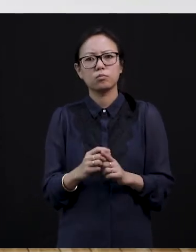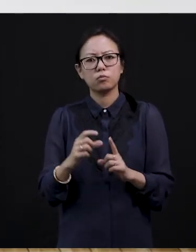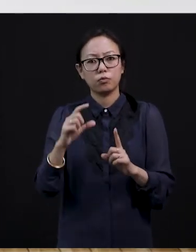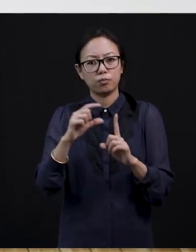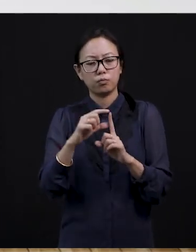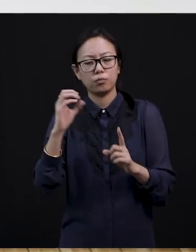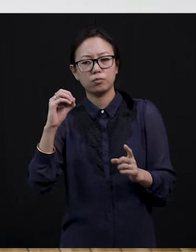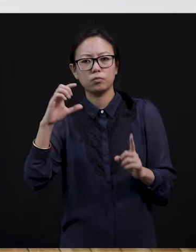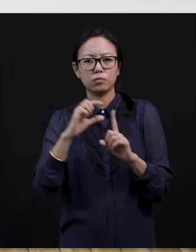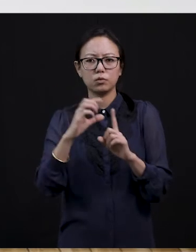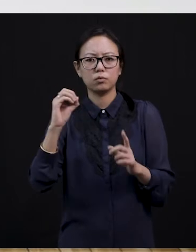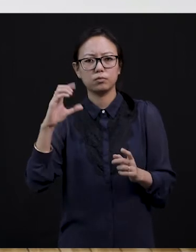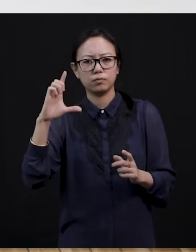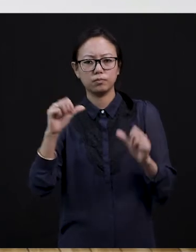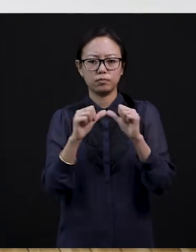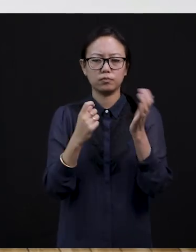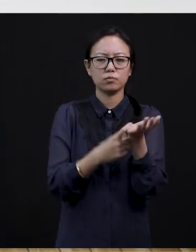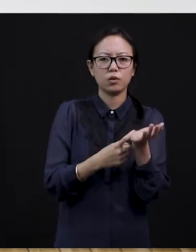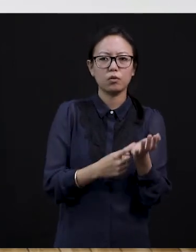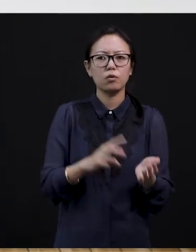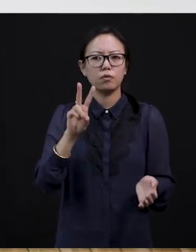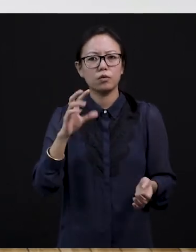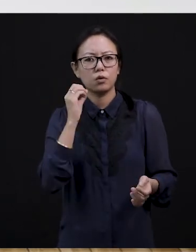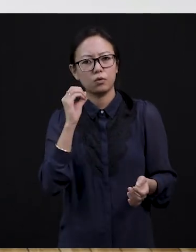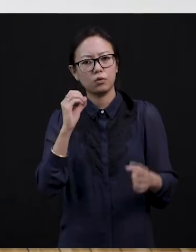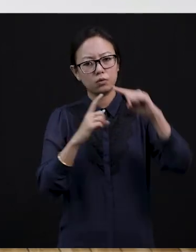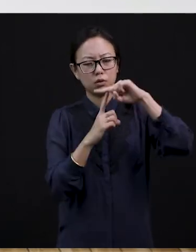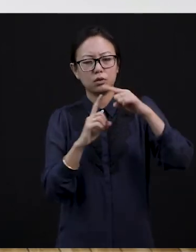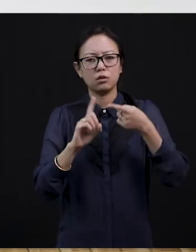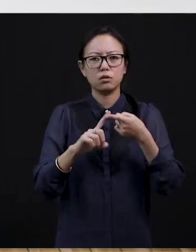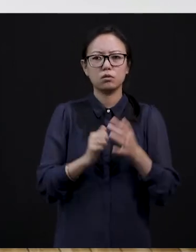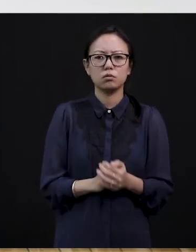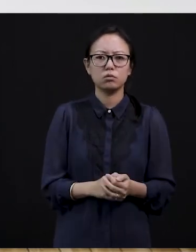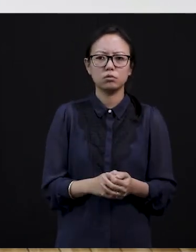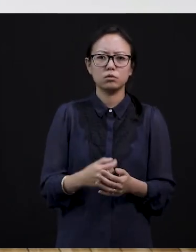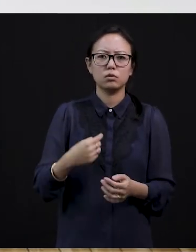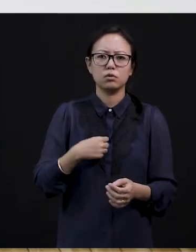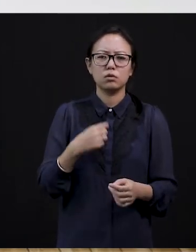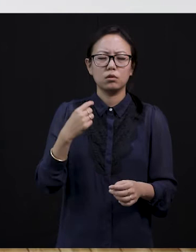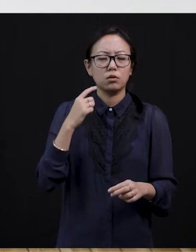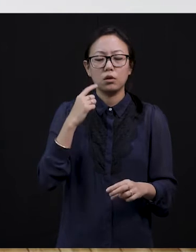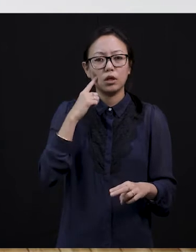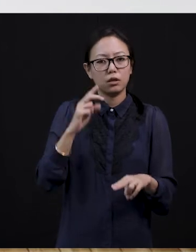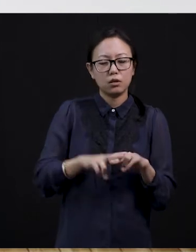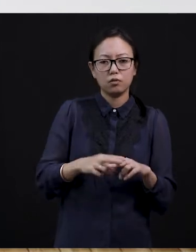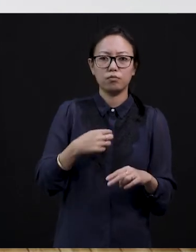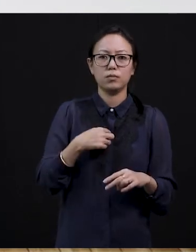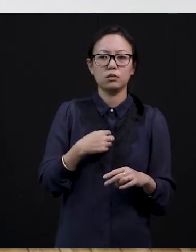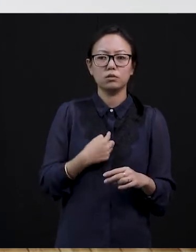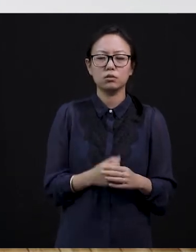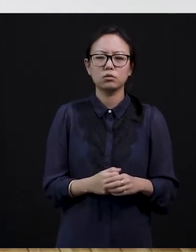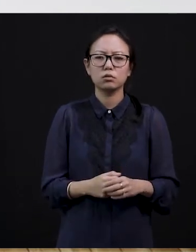vote, you are there, but if I am casting a vote, I am the one who's participating in that democratic